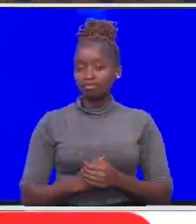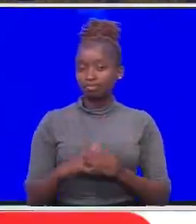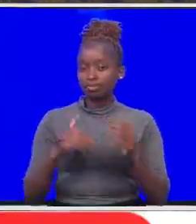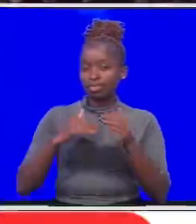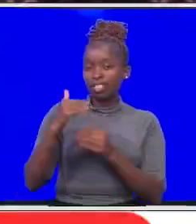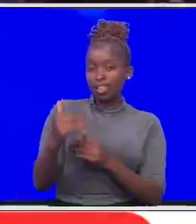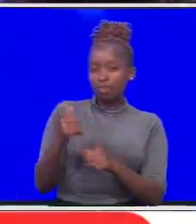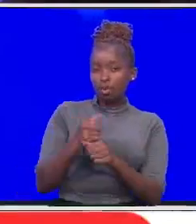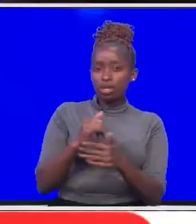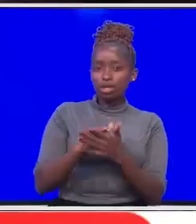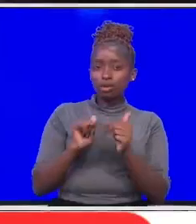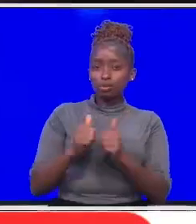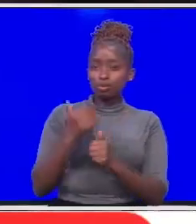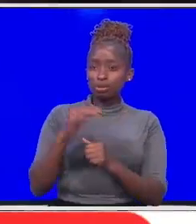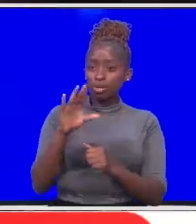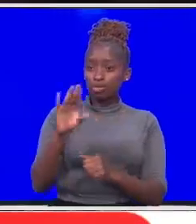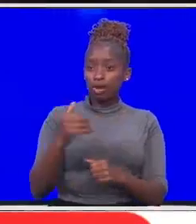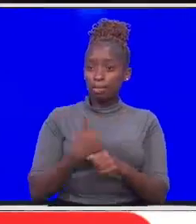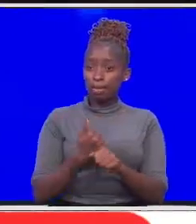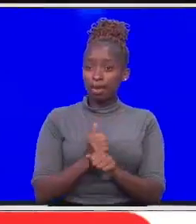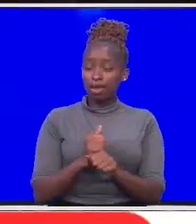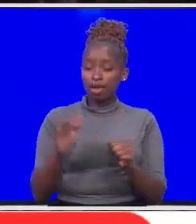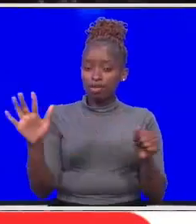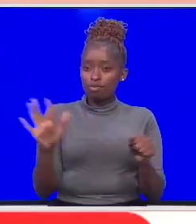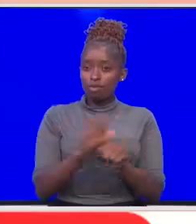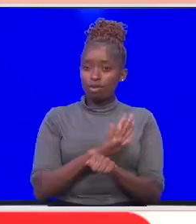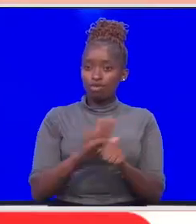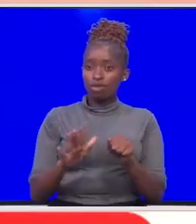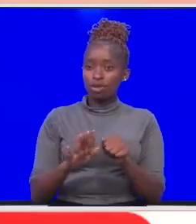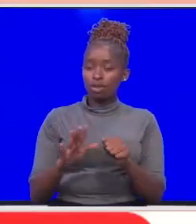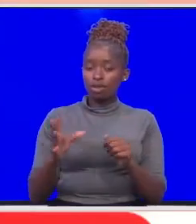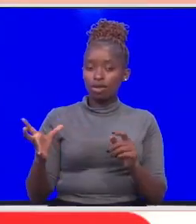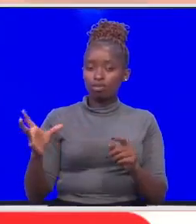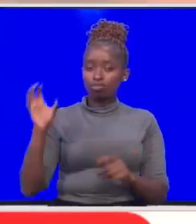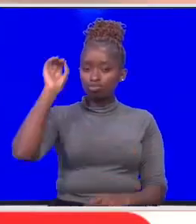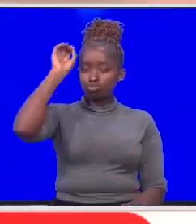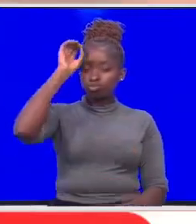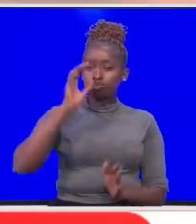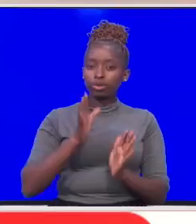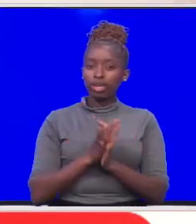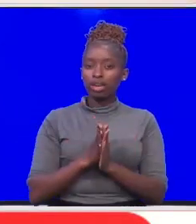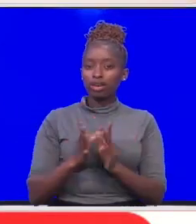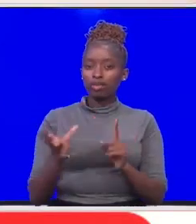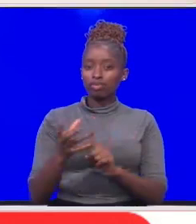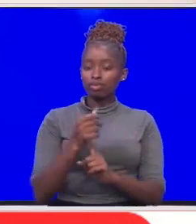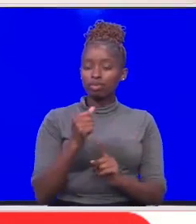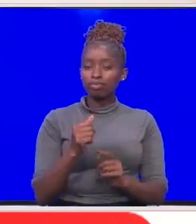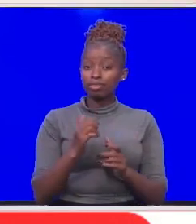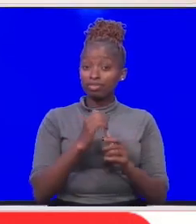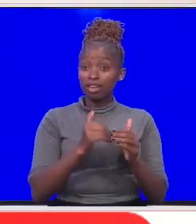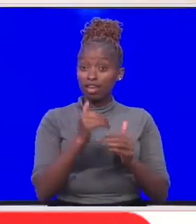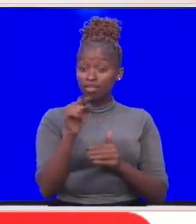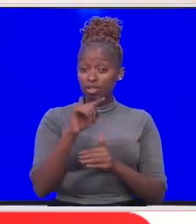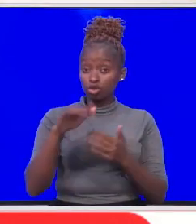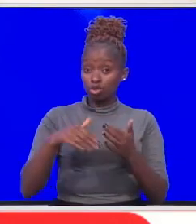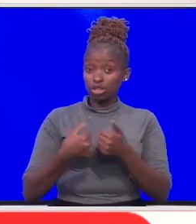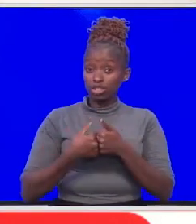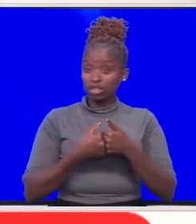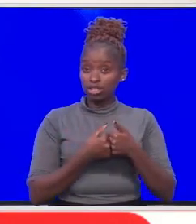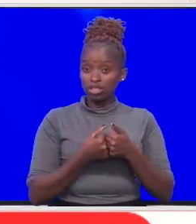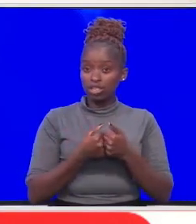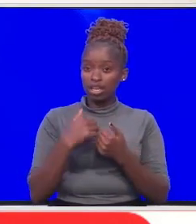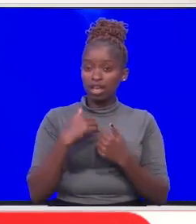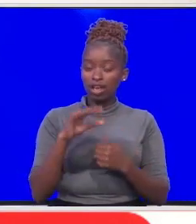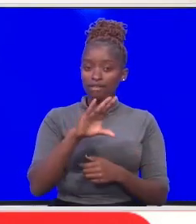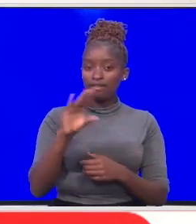is making in fulfilling its objective and development goals. Despite the challenges facing the global economy, Africa posted a growth